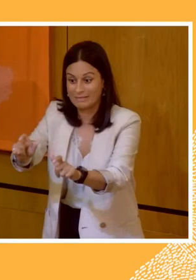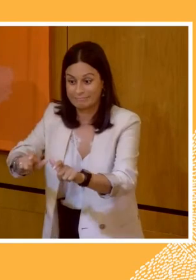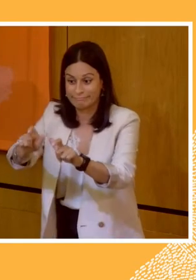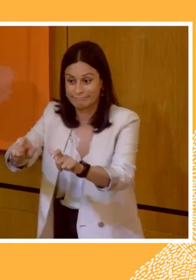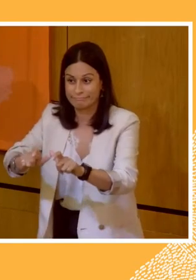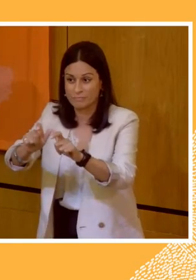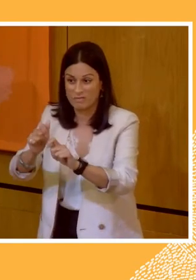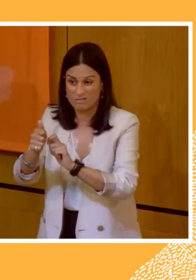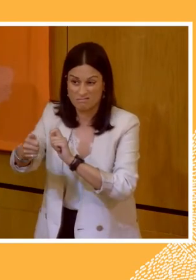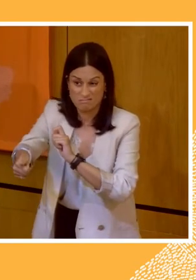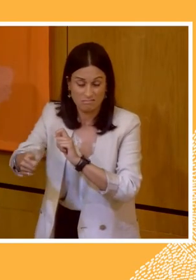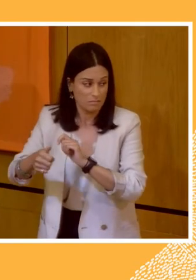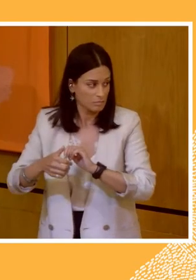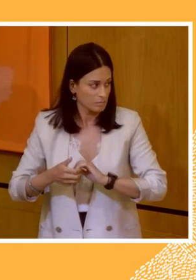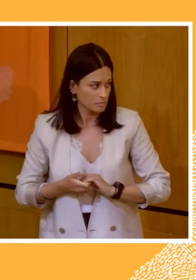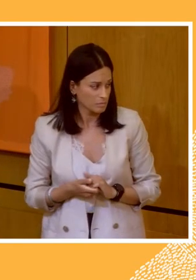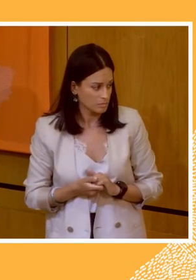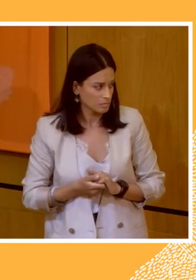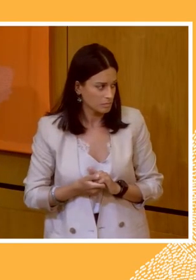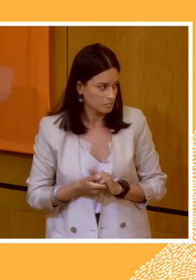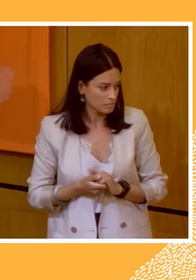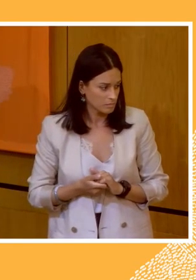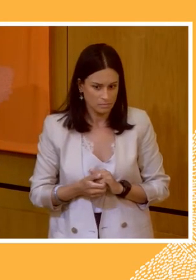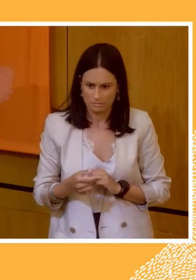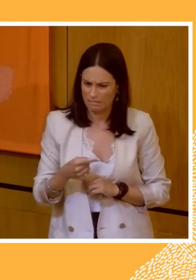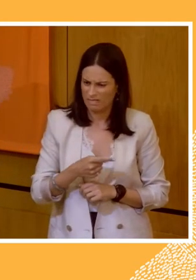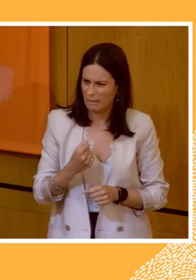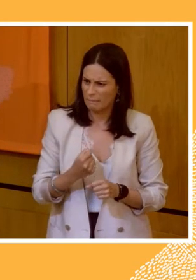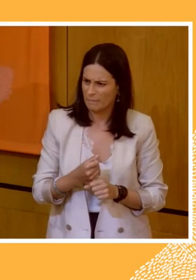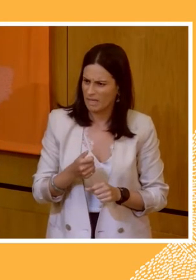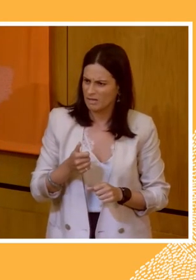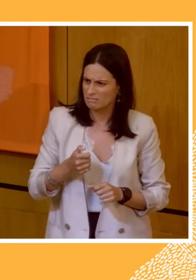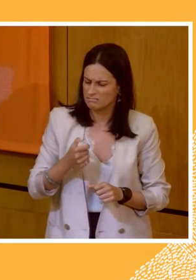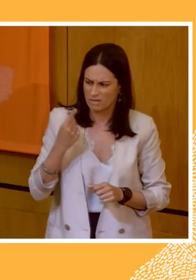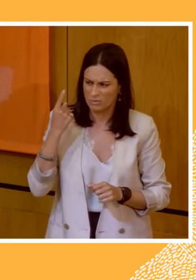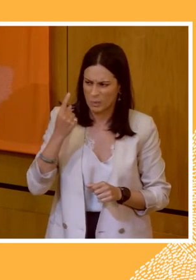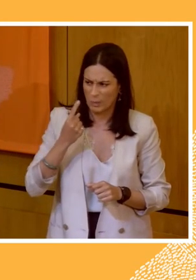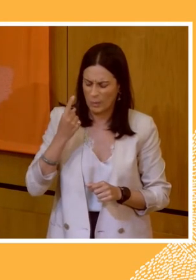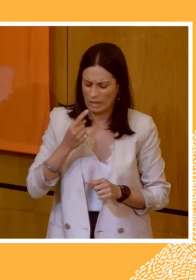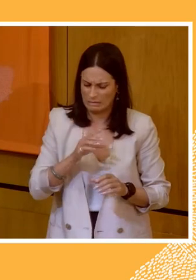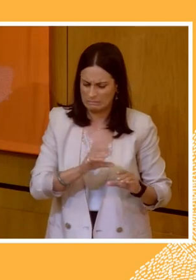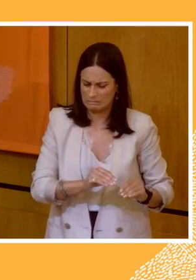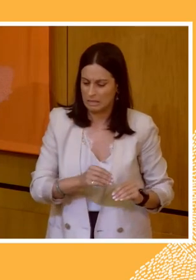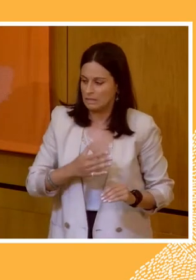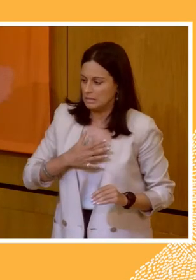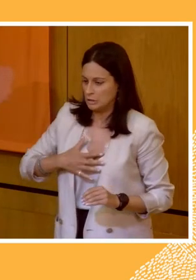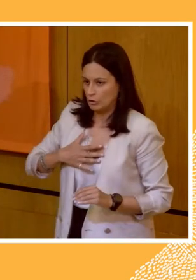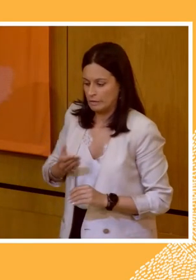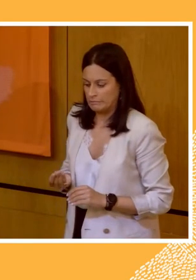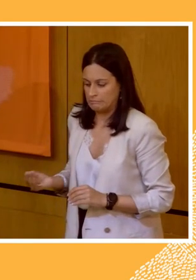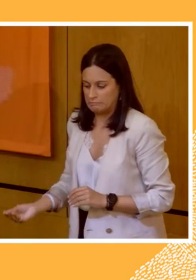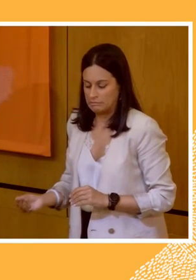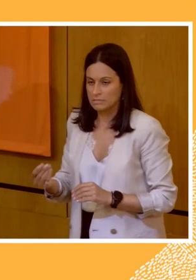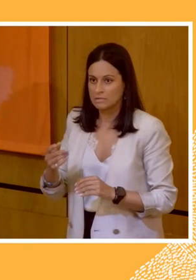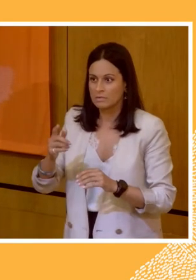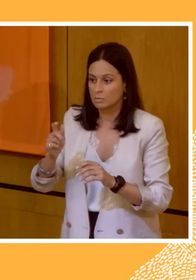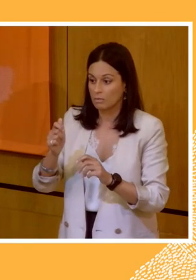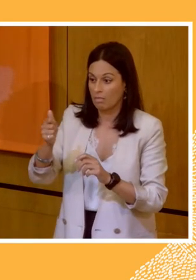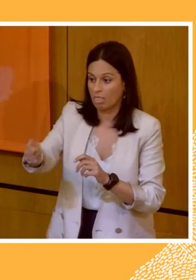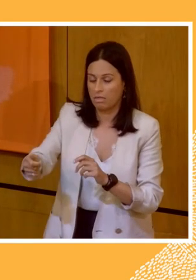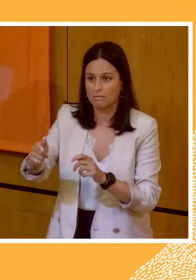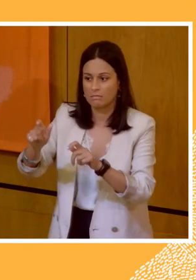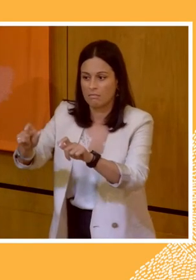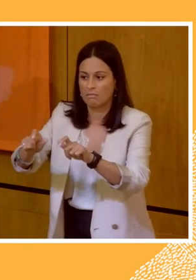So, what's up? Oh, is it? Sorry. That we can leave up for very long periods of time. So we've left recorders